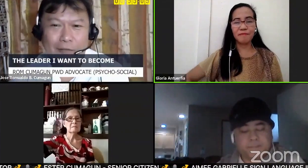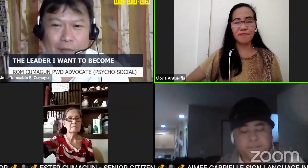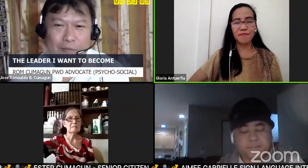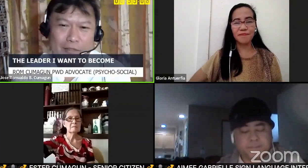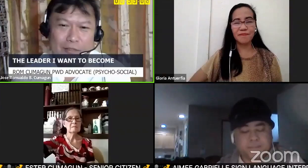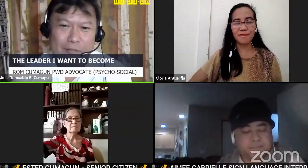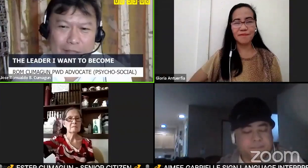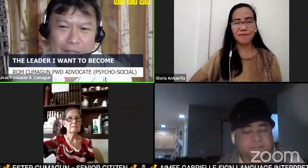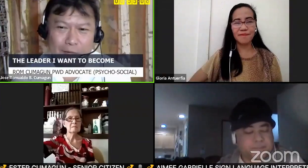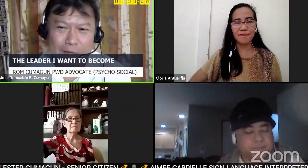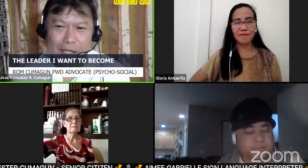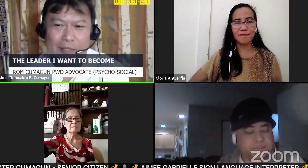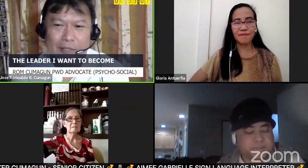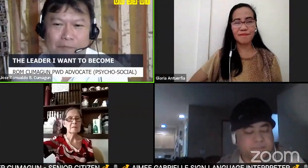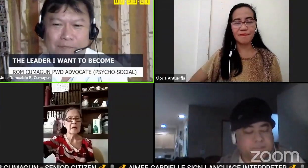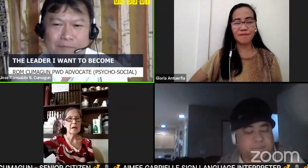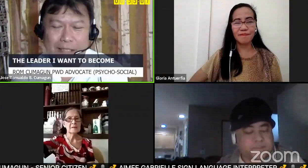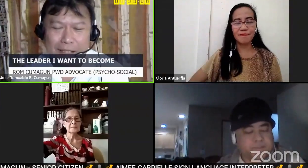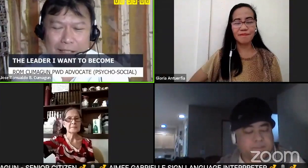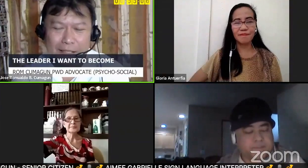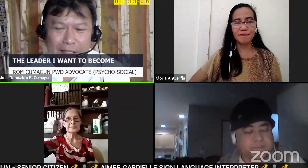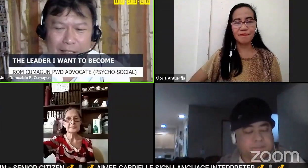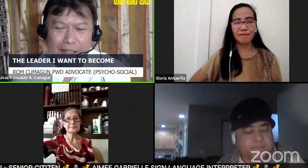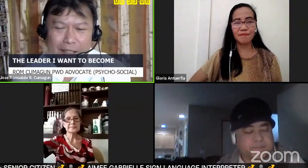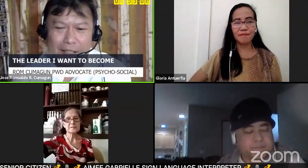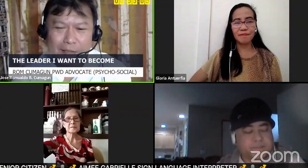also have the responsibility to catch up.